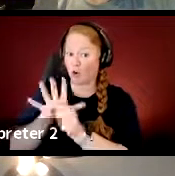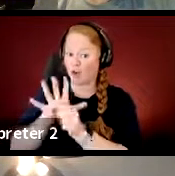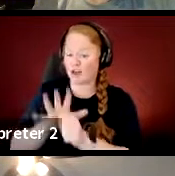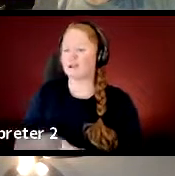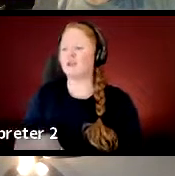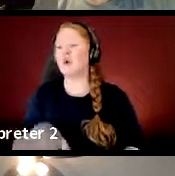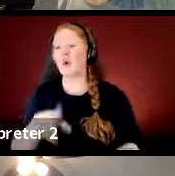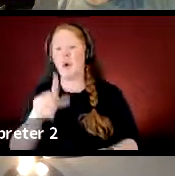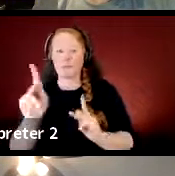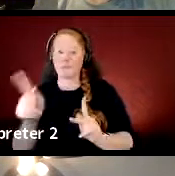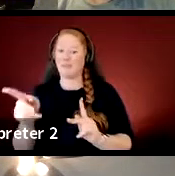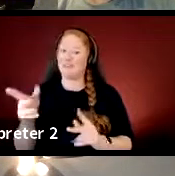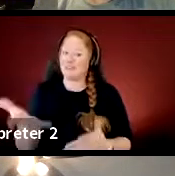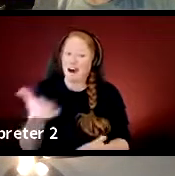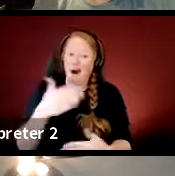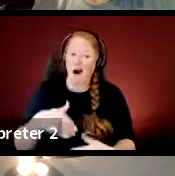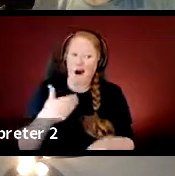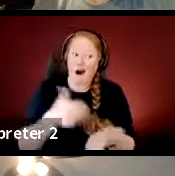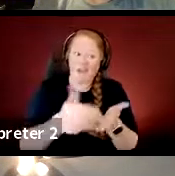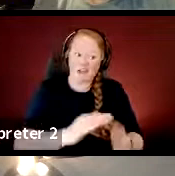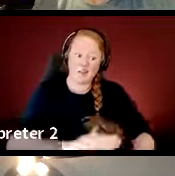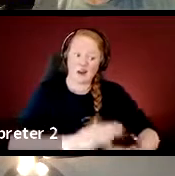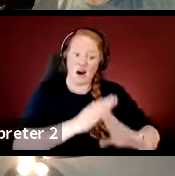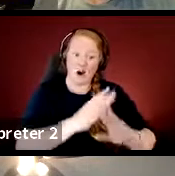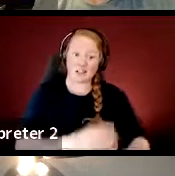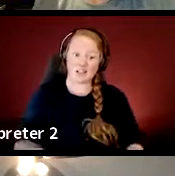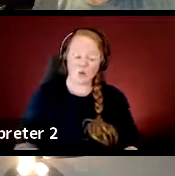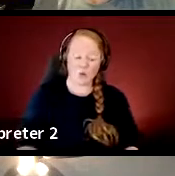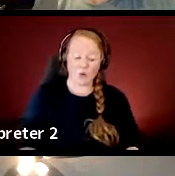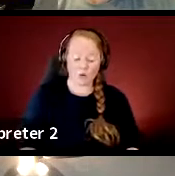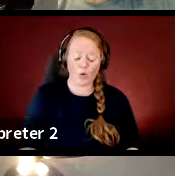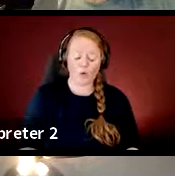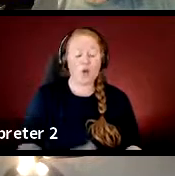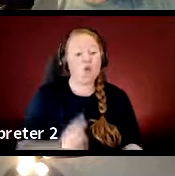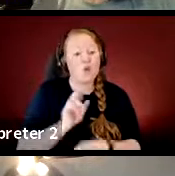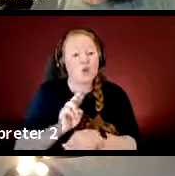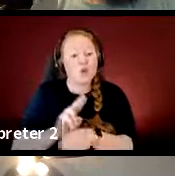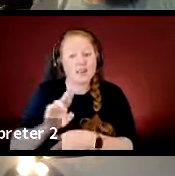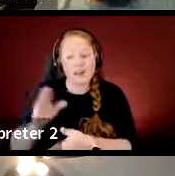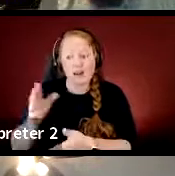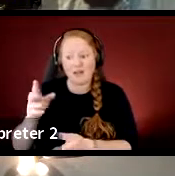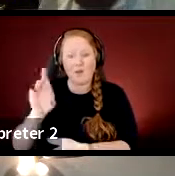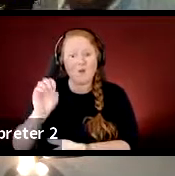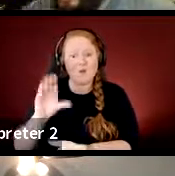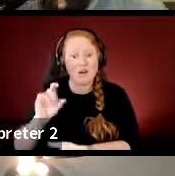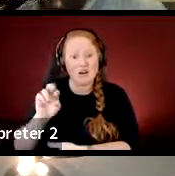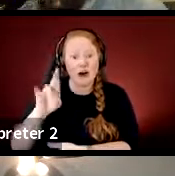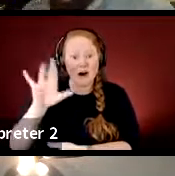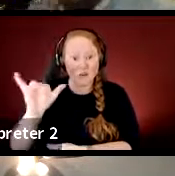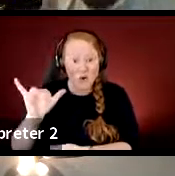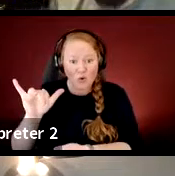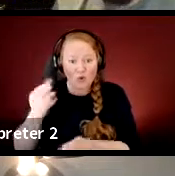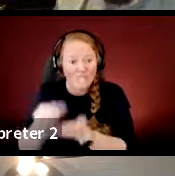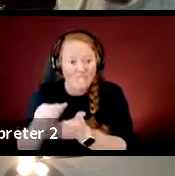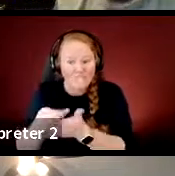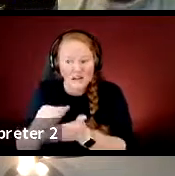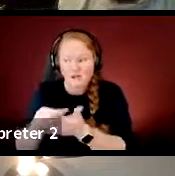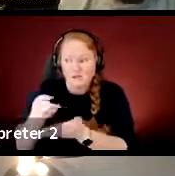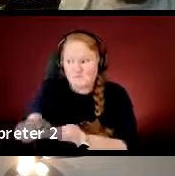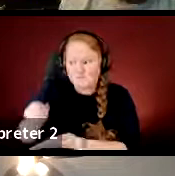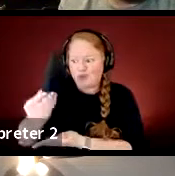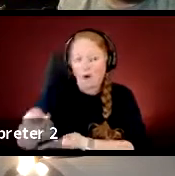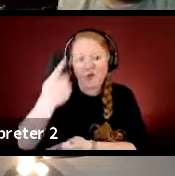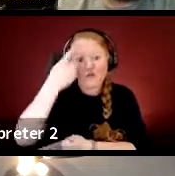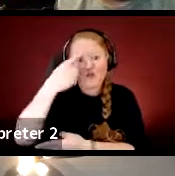structurally barred. Using some of the recovery funds to invest in these vital community health direct support care resources, as well